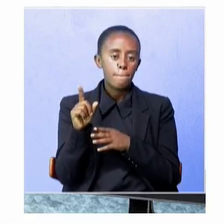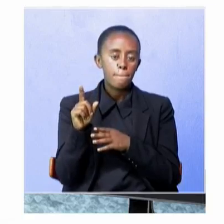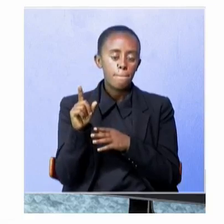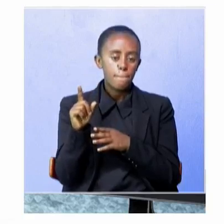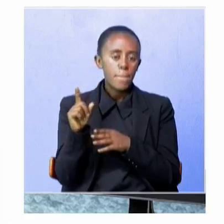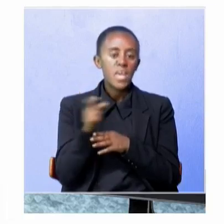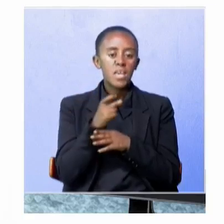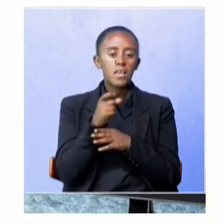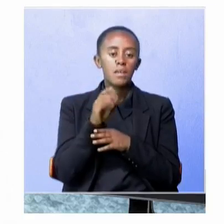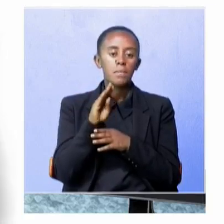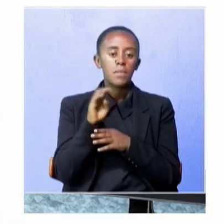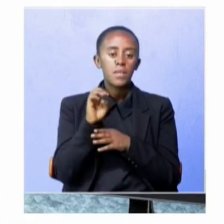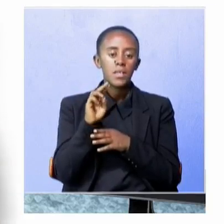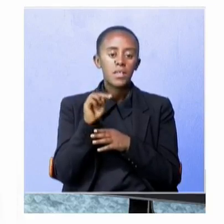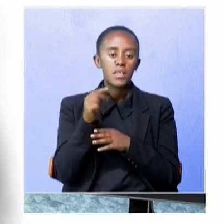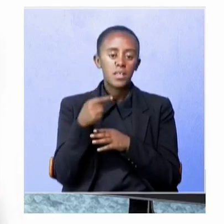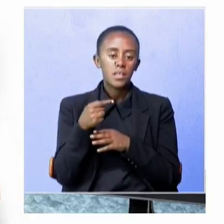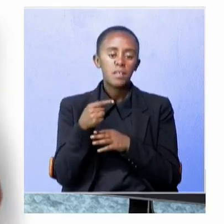blank,